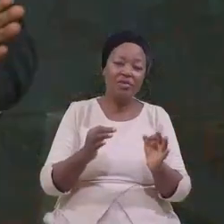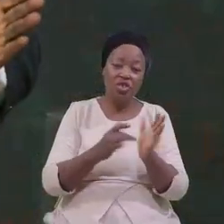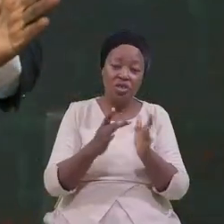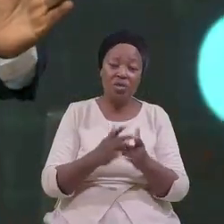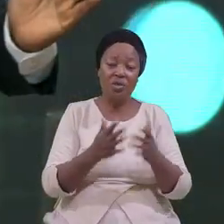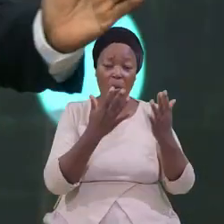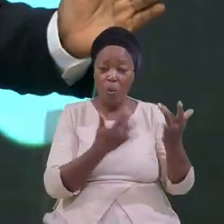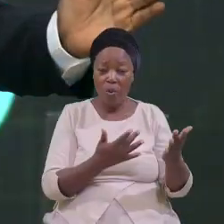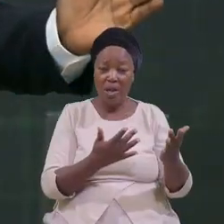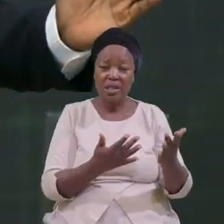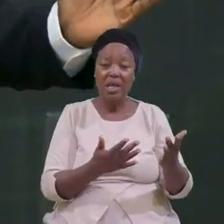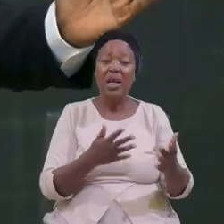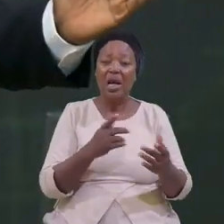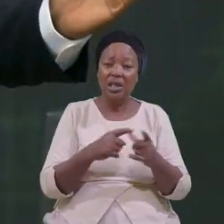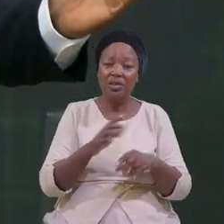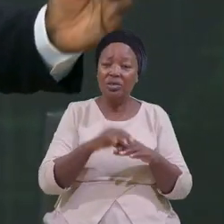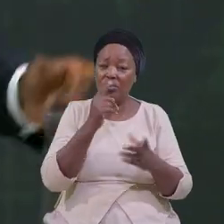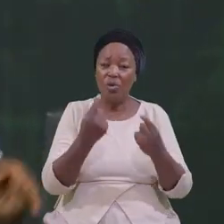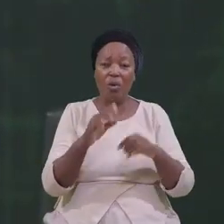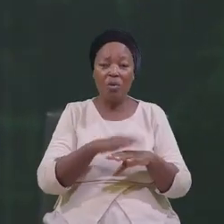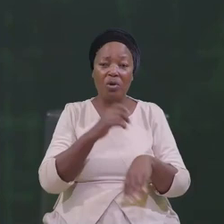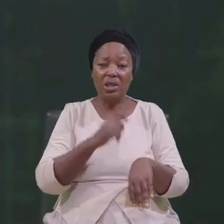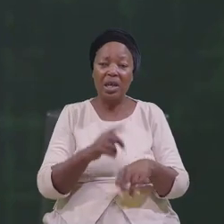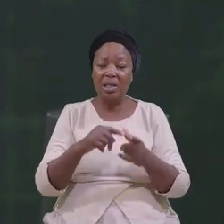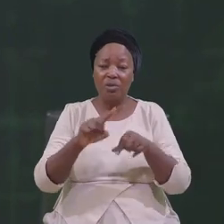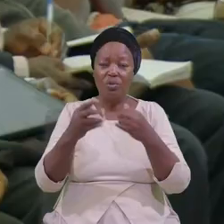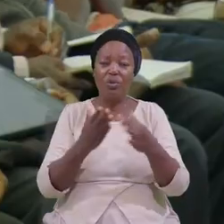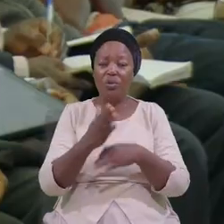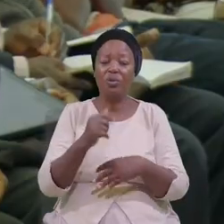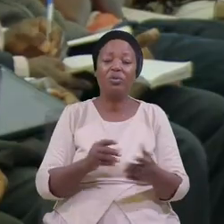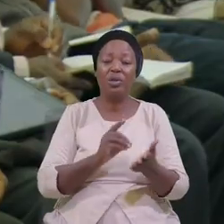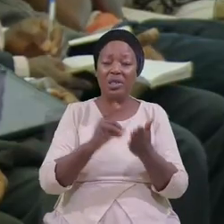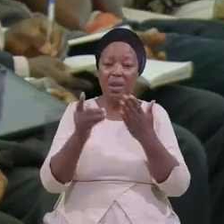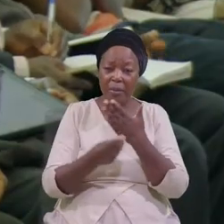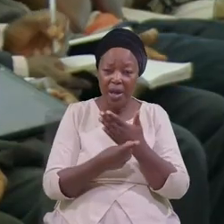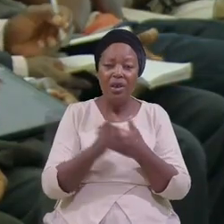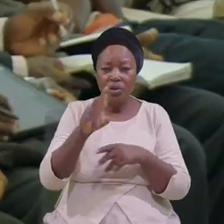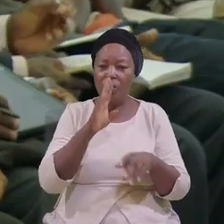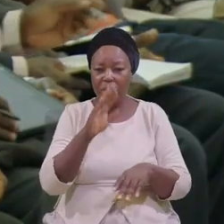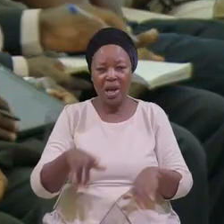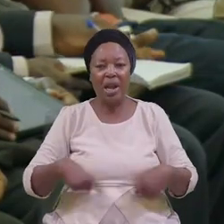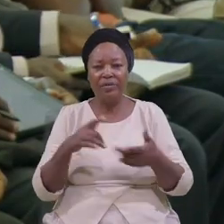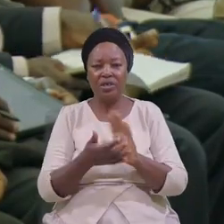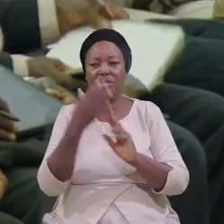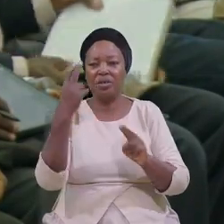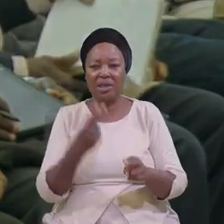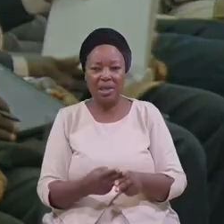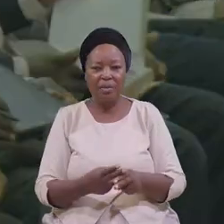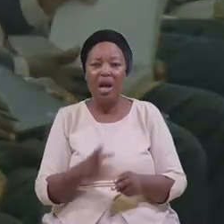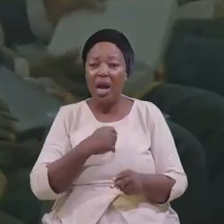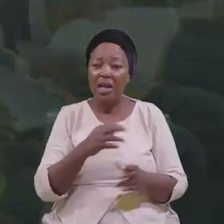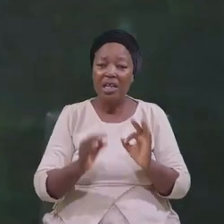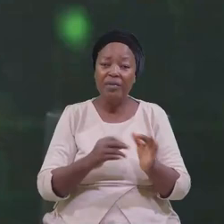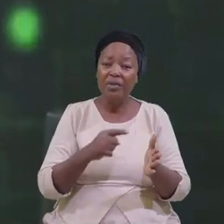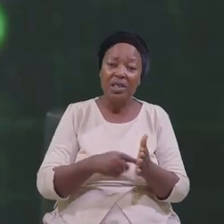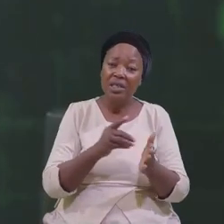and this year runs to December, you will still be alive. And if this